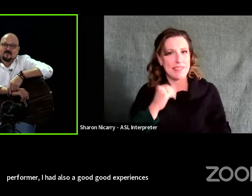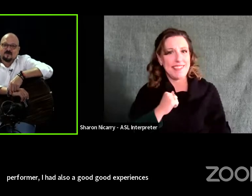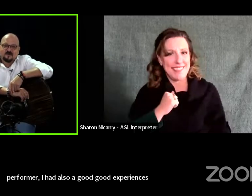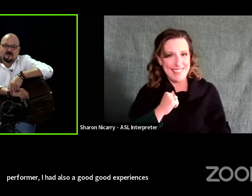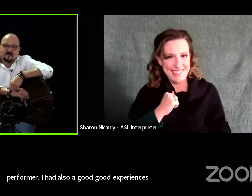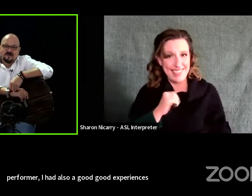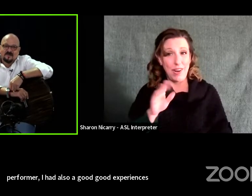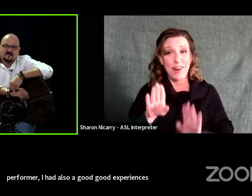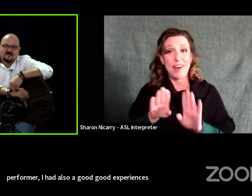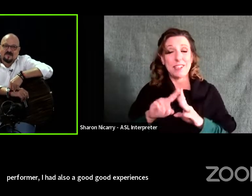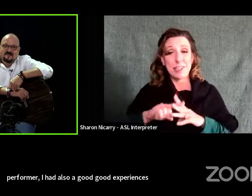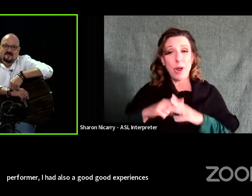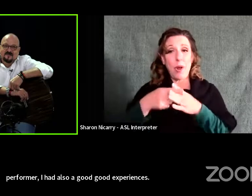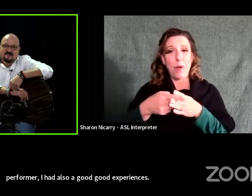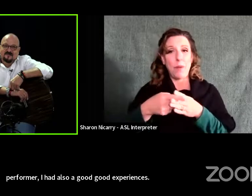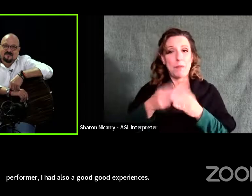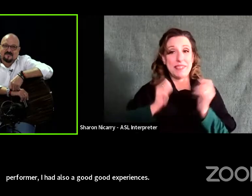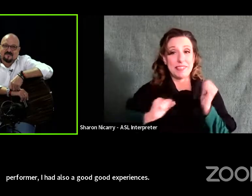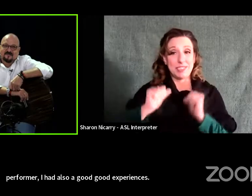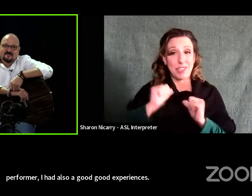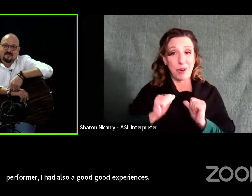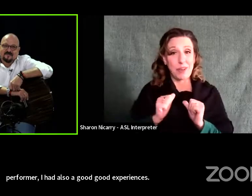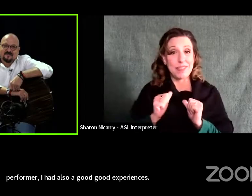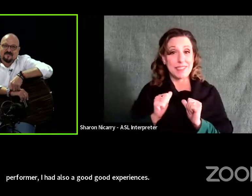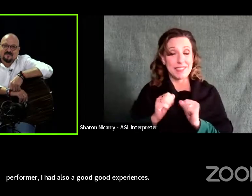opening shows